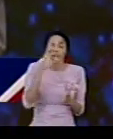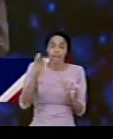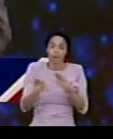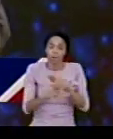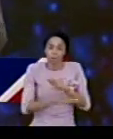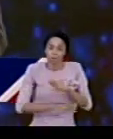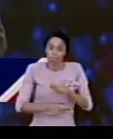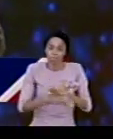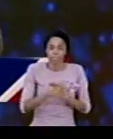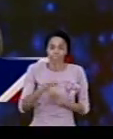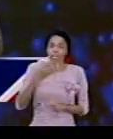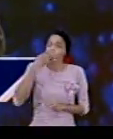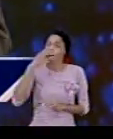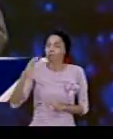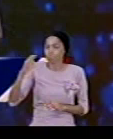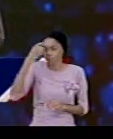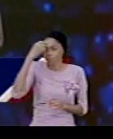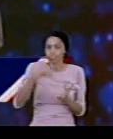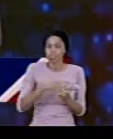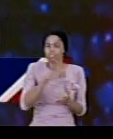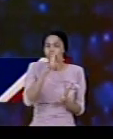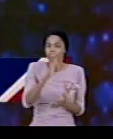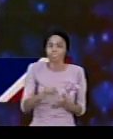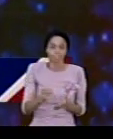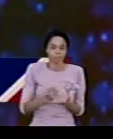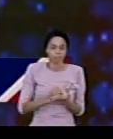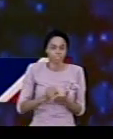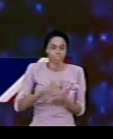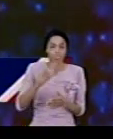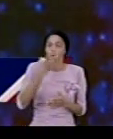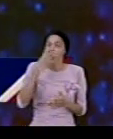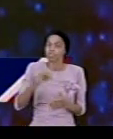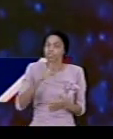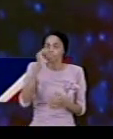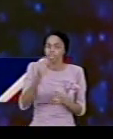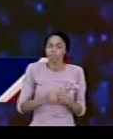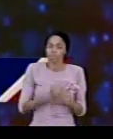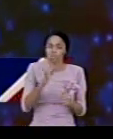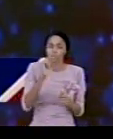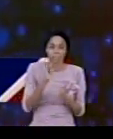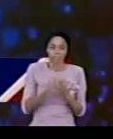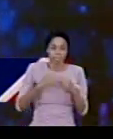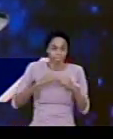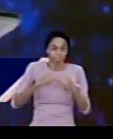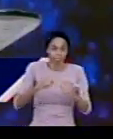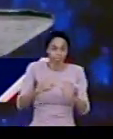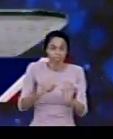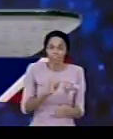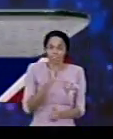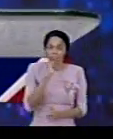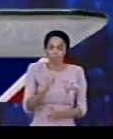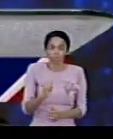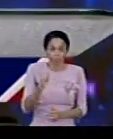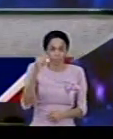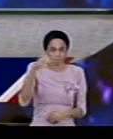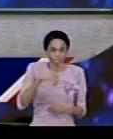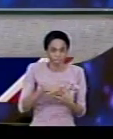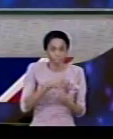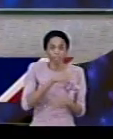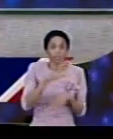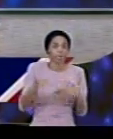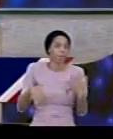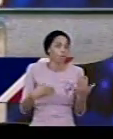curse. For it is written, God said is everyone that continueth not in